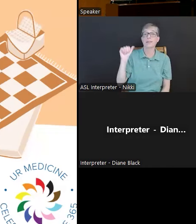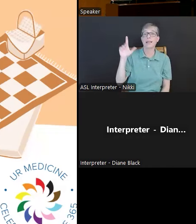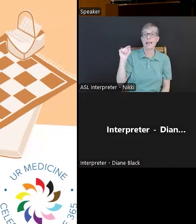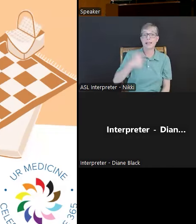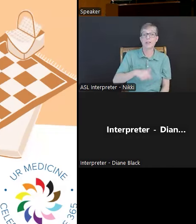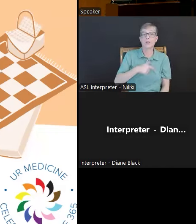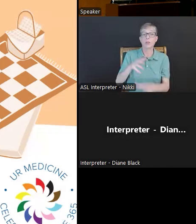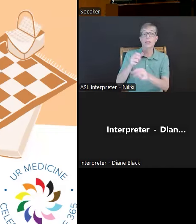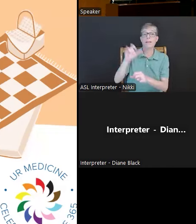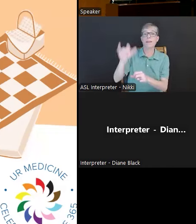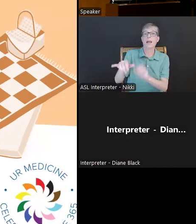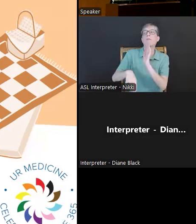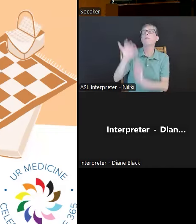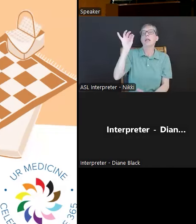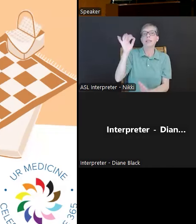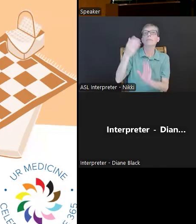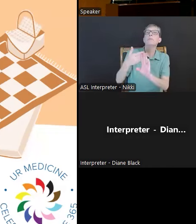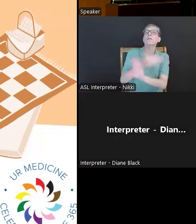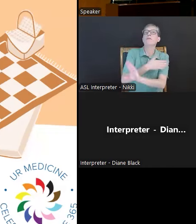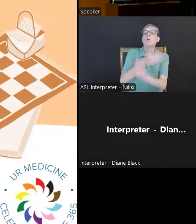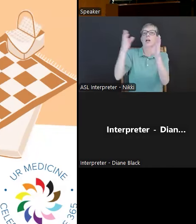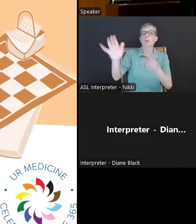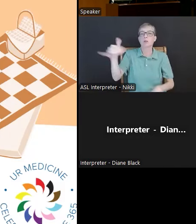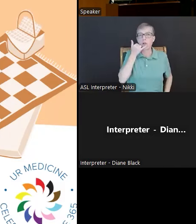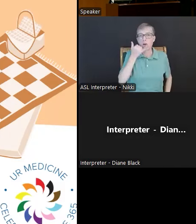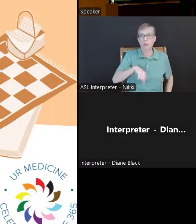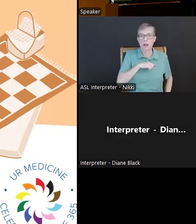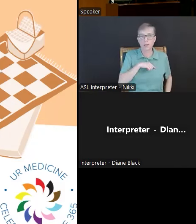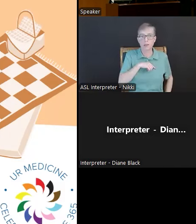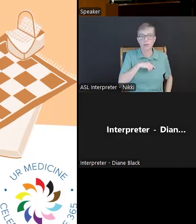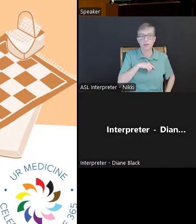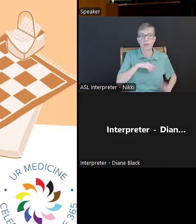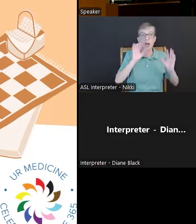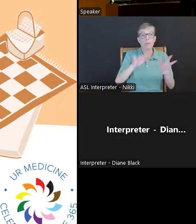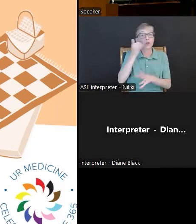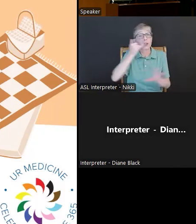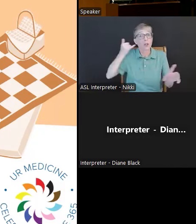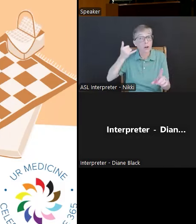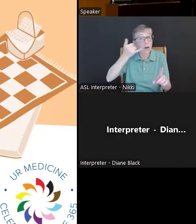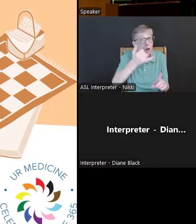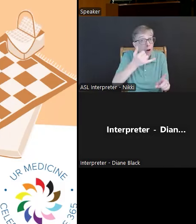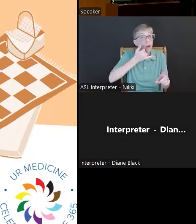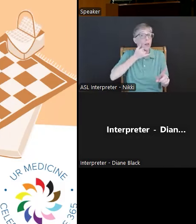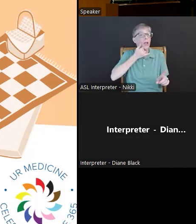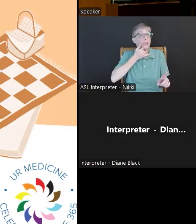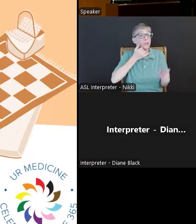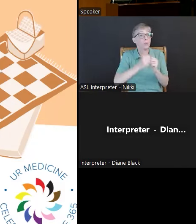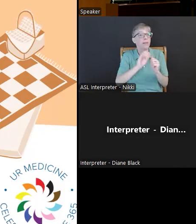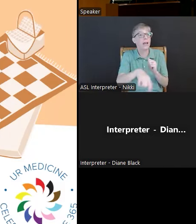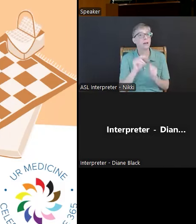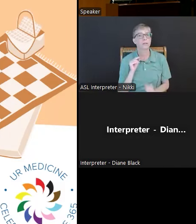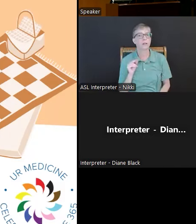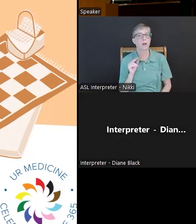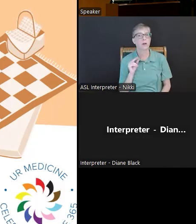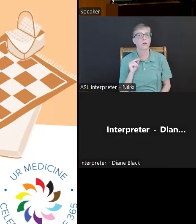to call us. And our system isn't set up for people to call us with the incidental findings. So as a white cis woman, when